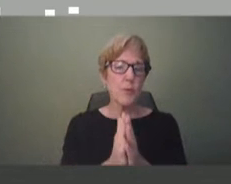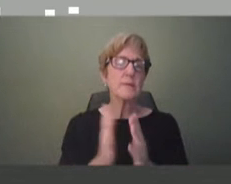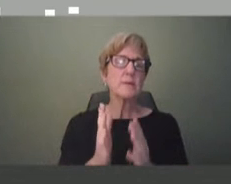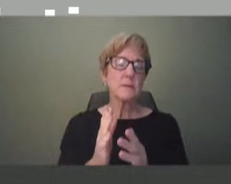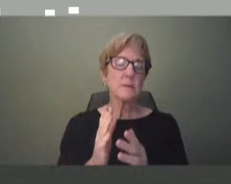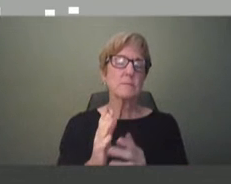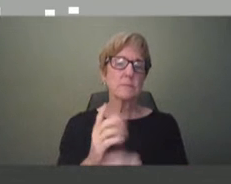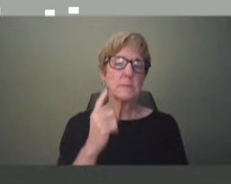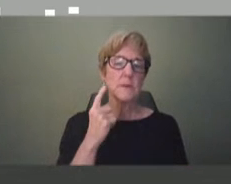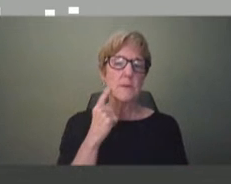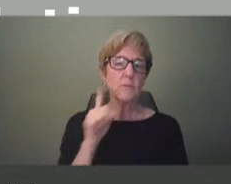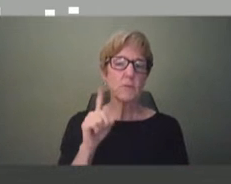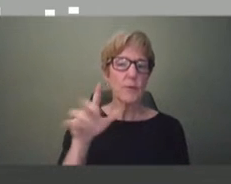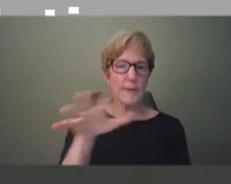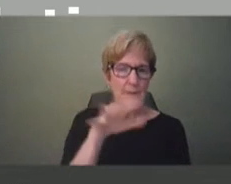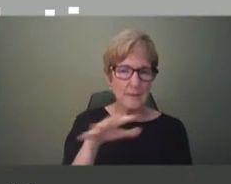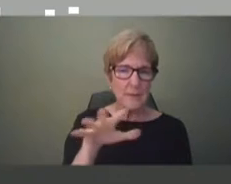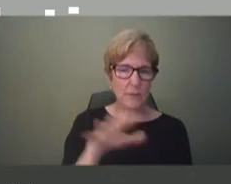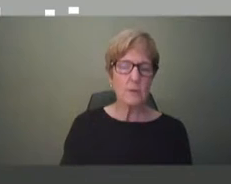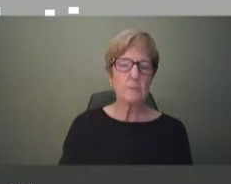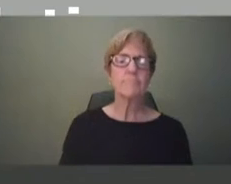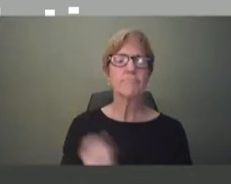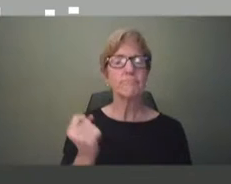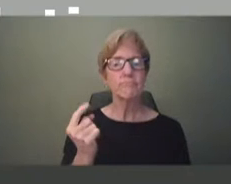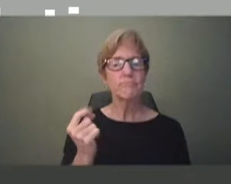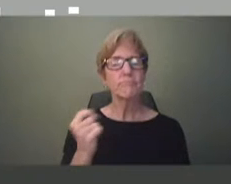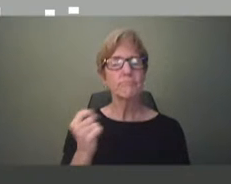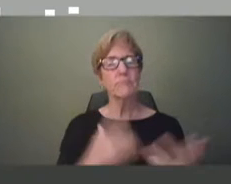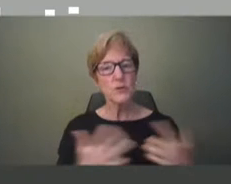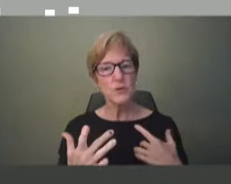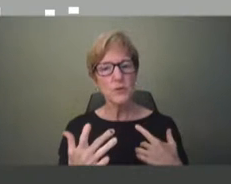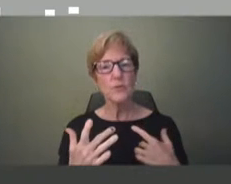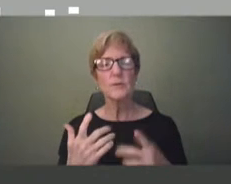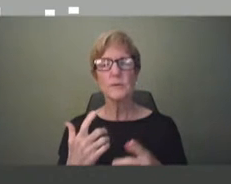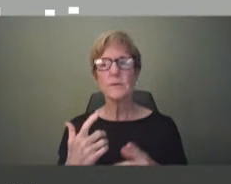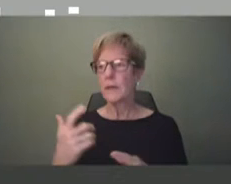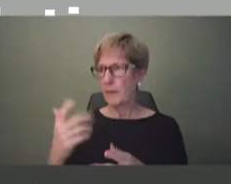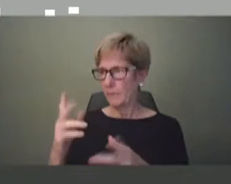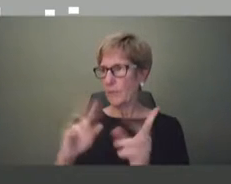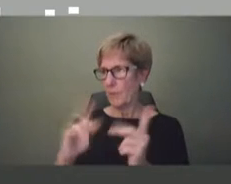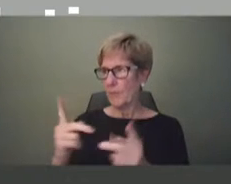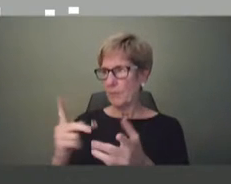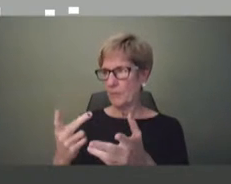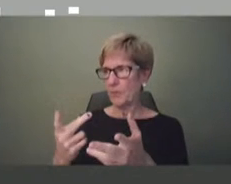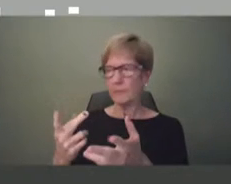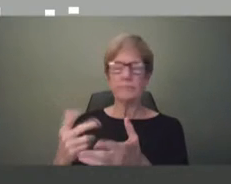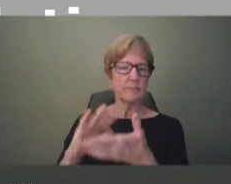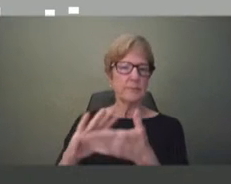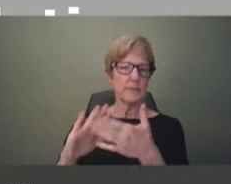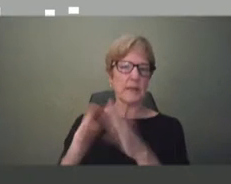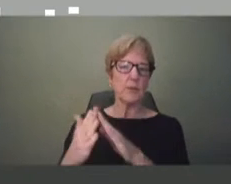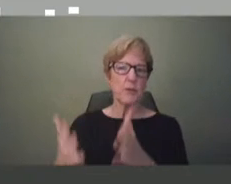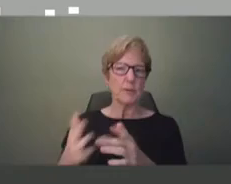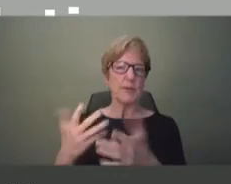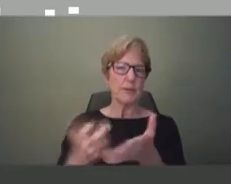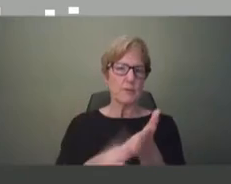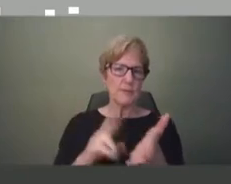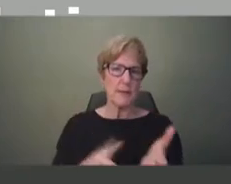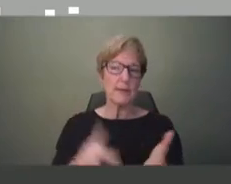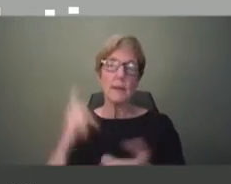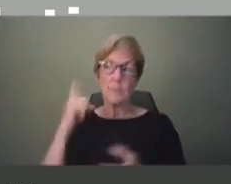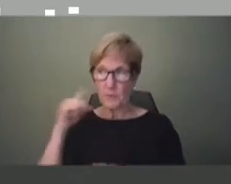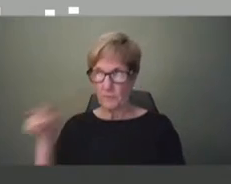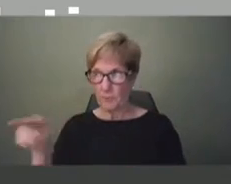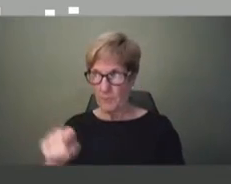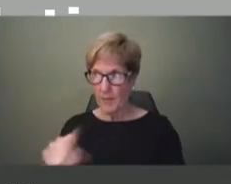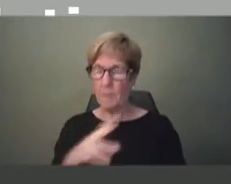area uh and understand their concerns from uh me members of the community who have signed up as well so we all look forward to hearing from them and we will